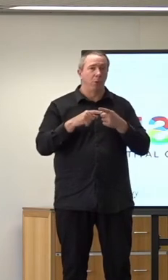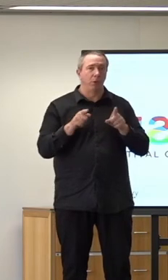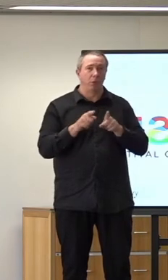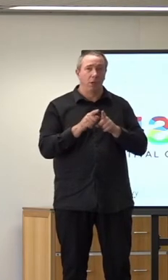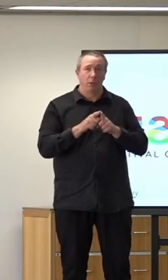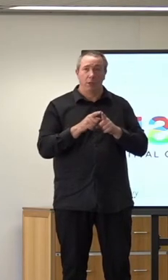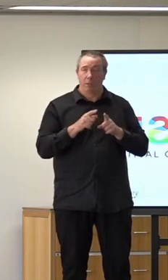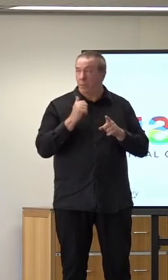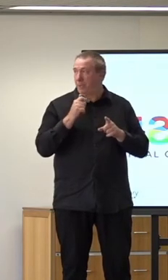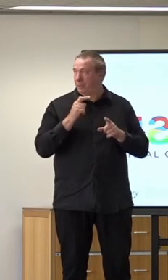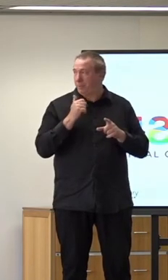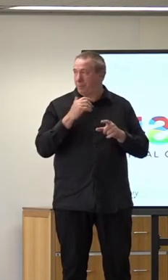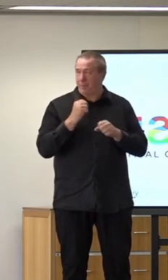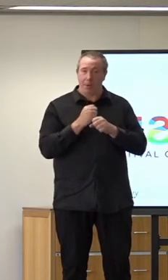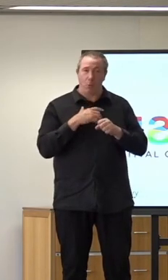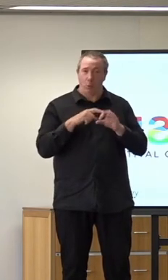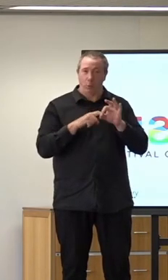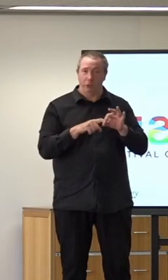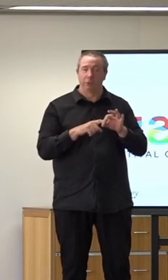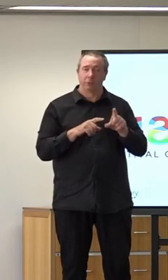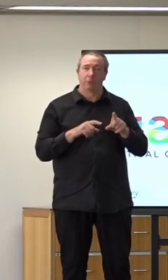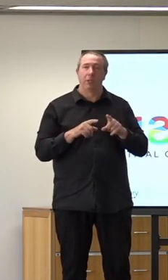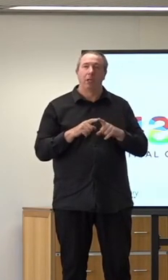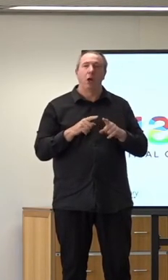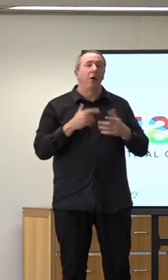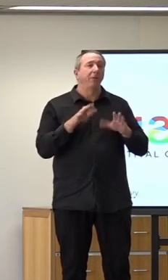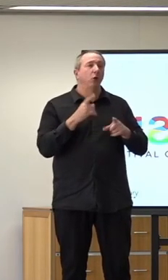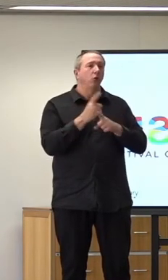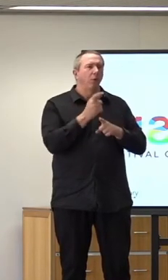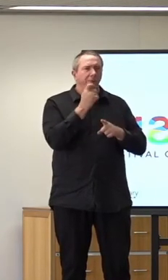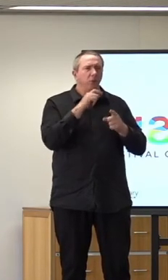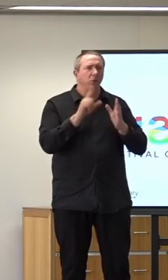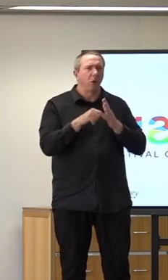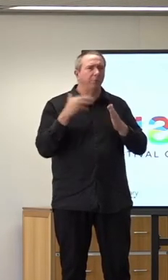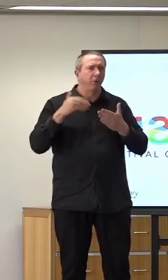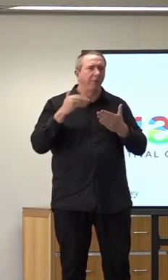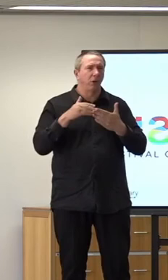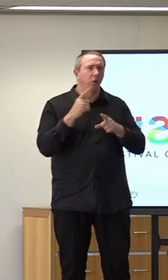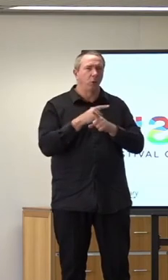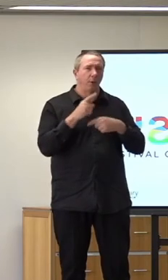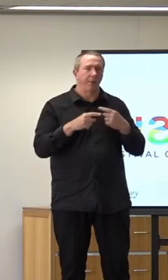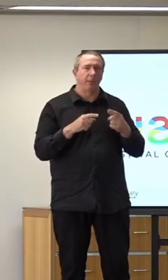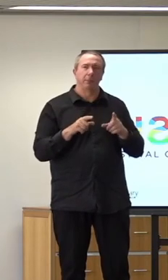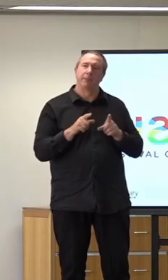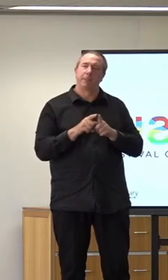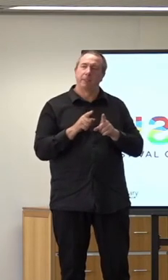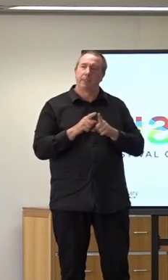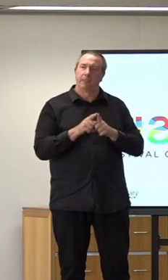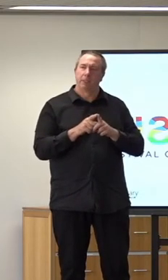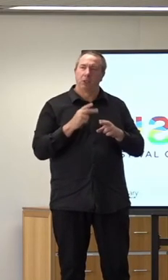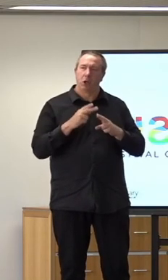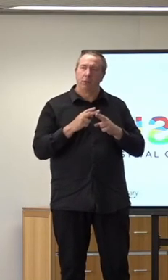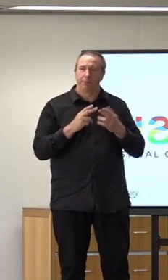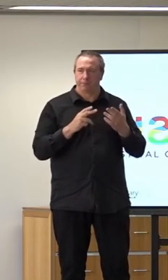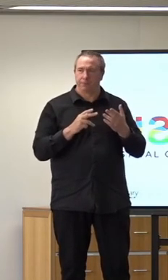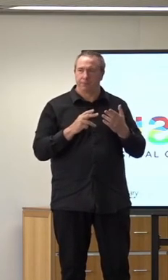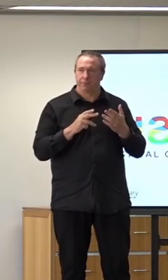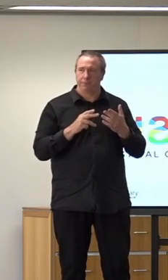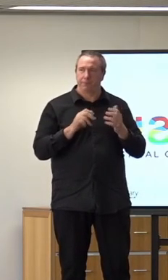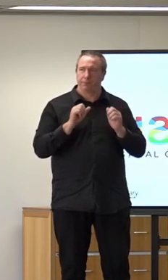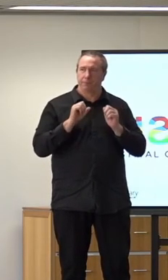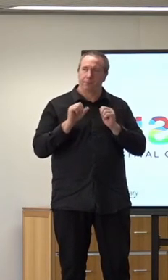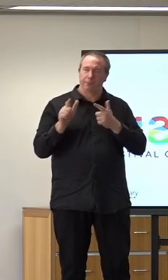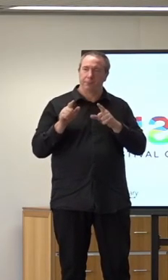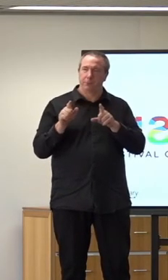that's okay. Yes. I've spoken a few times. There was a group of Australians that used to go on delegations to IETM,